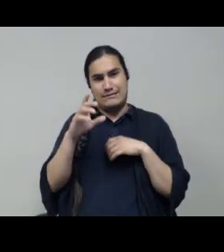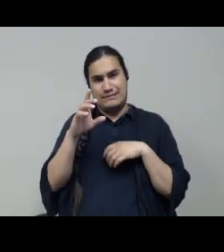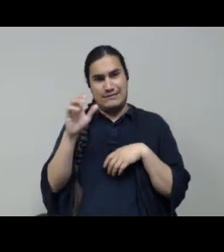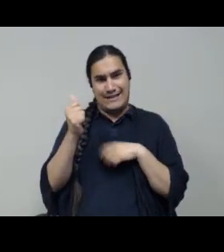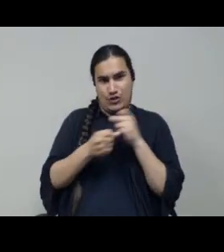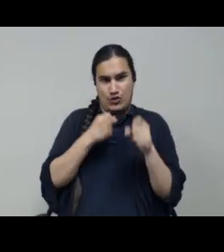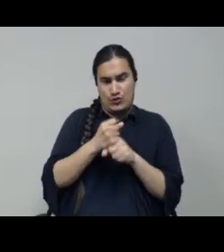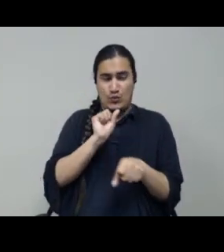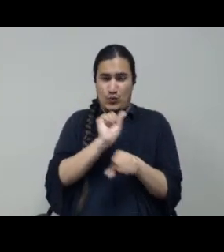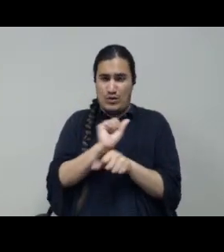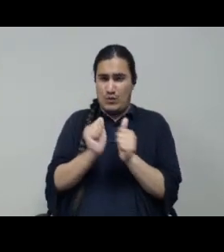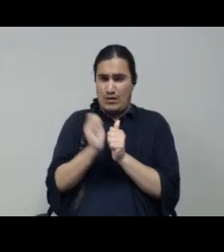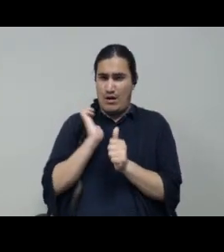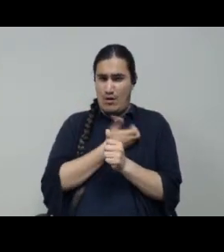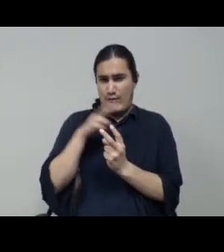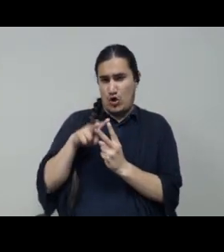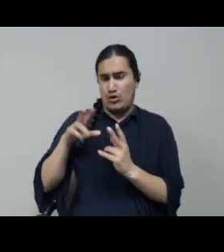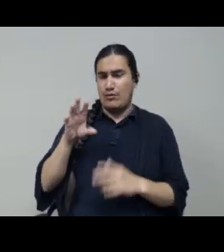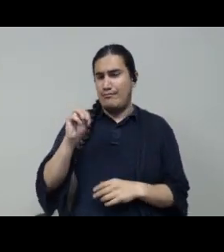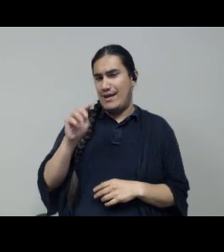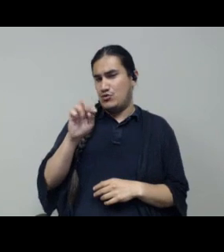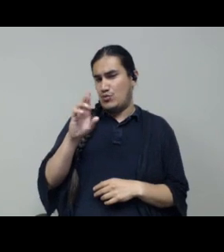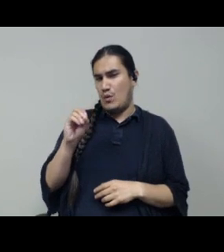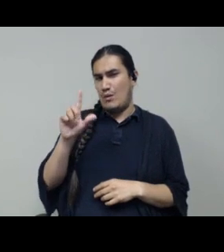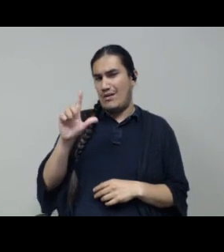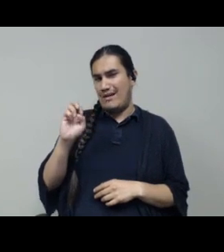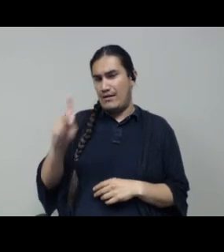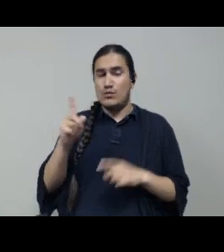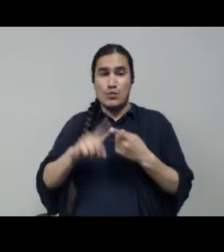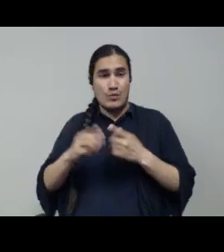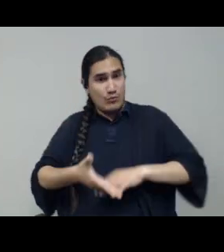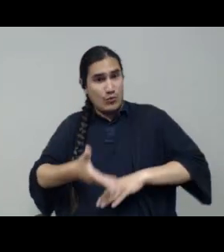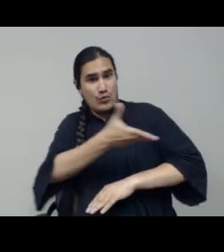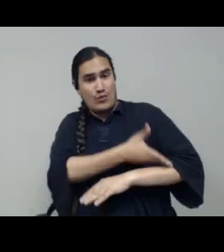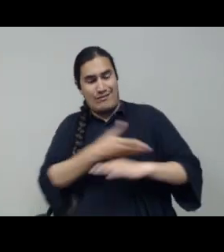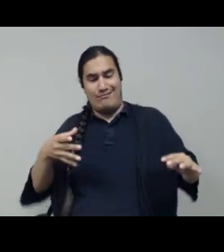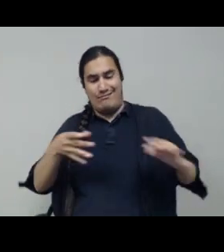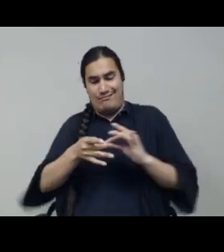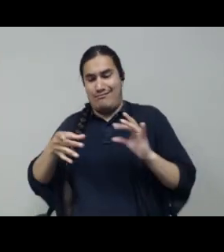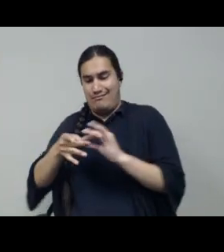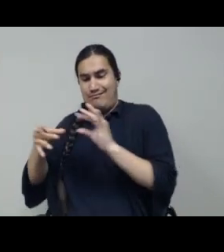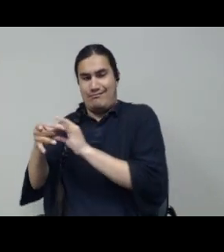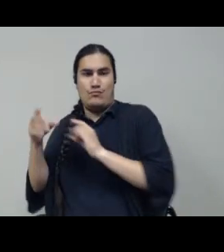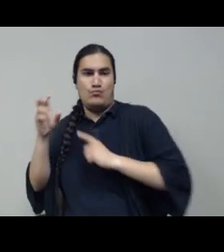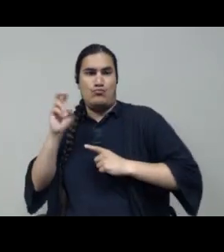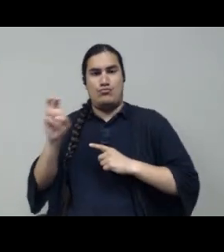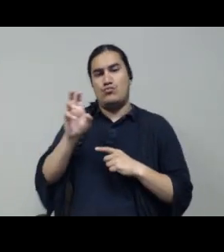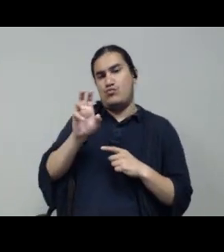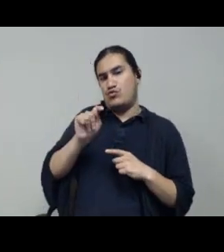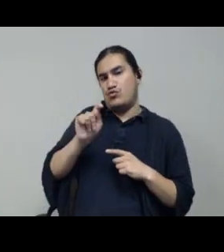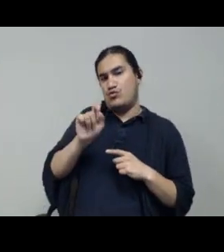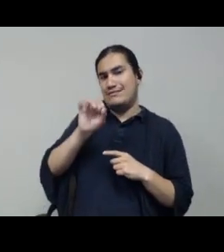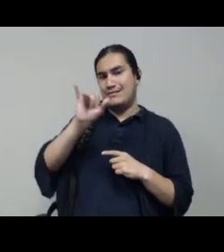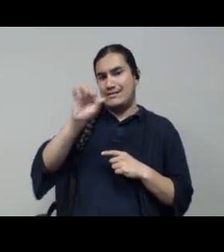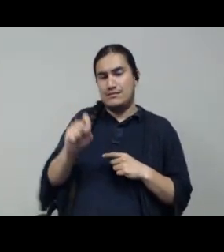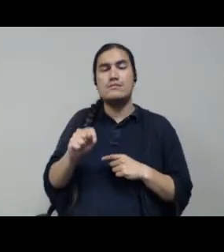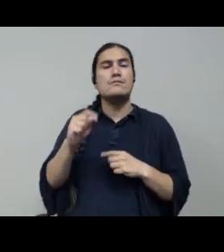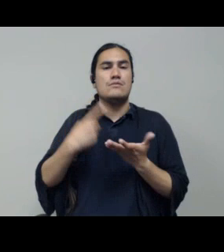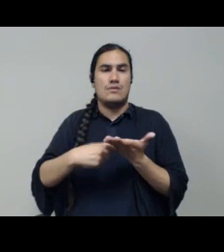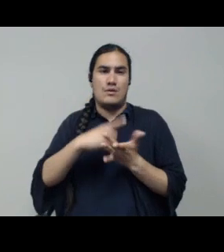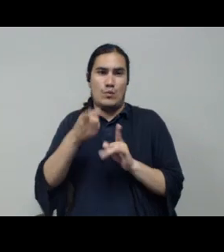our partner at Metrolink to improve the connectivity, the transit connectivity. You know, we're talking with